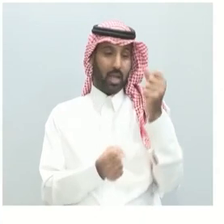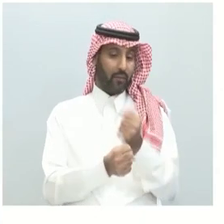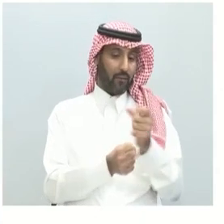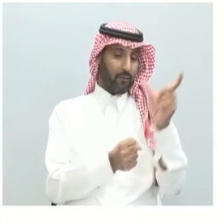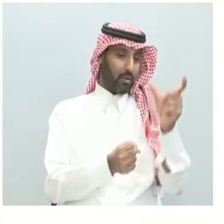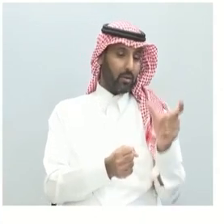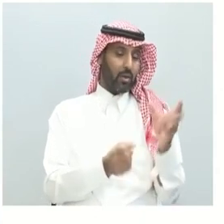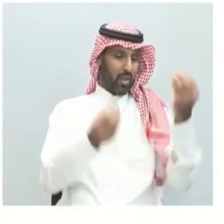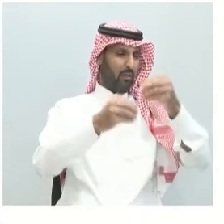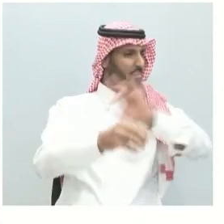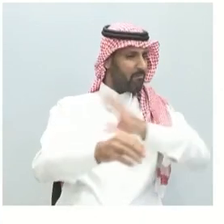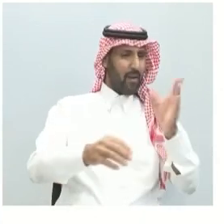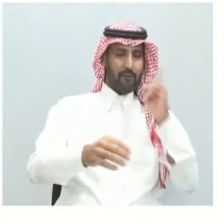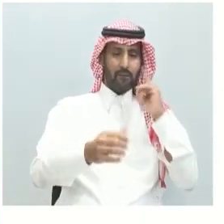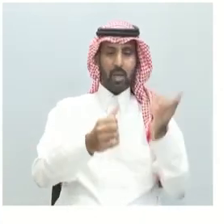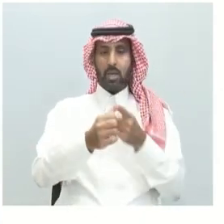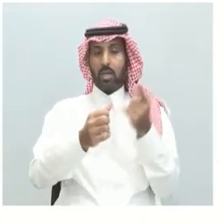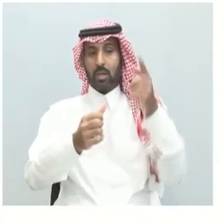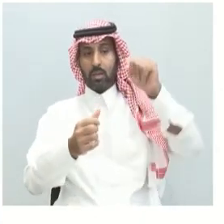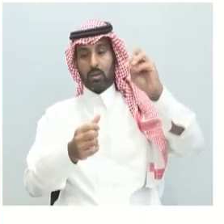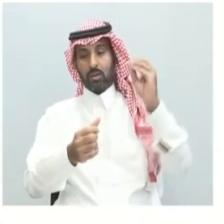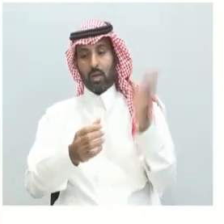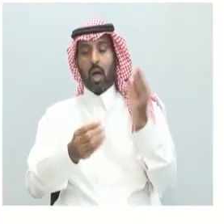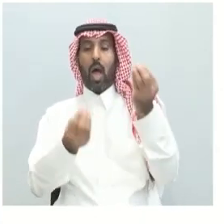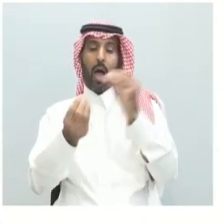would rather, but the infinitive after prefer.